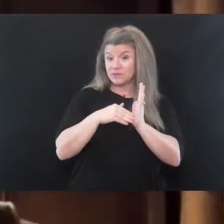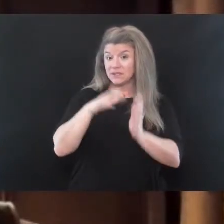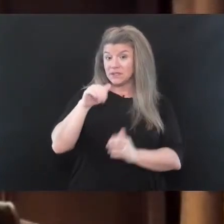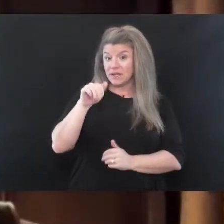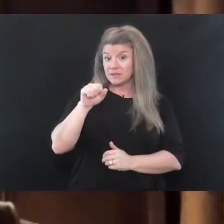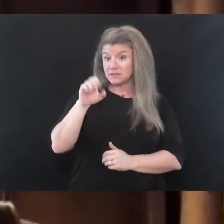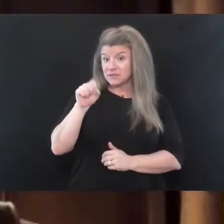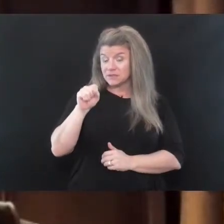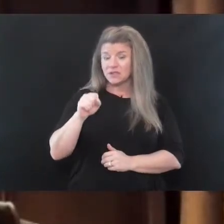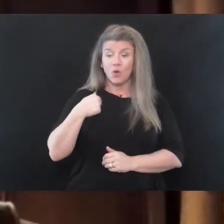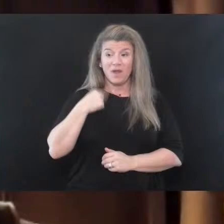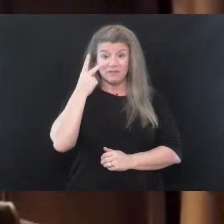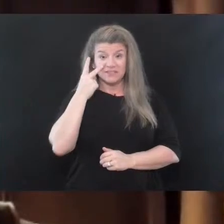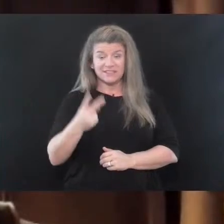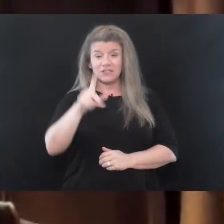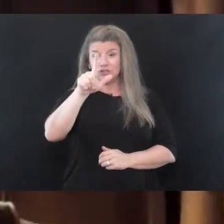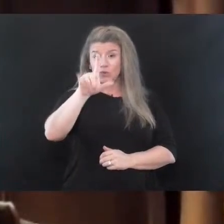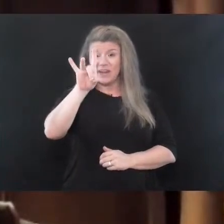and we have seen